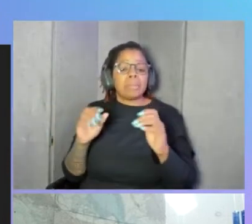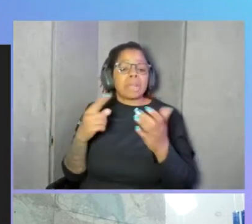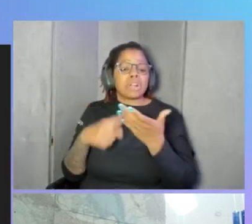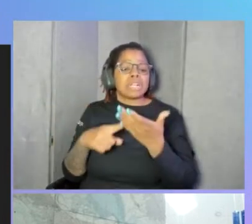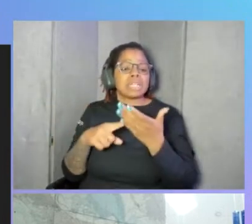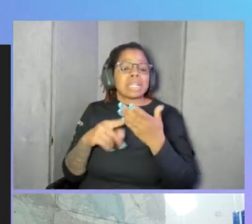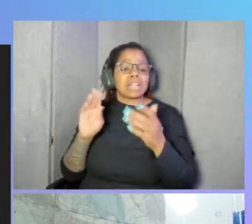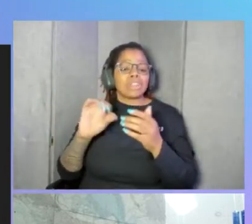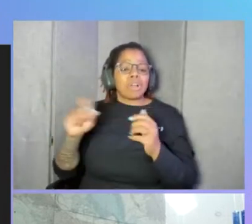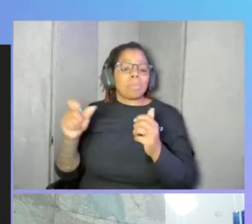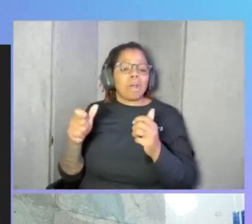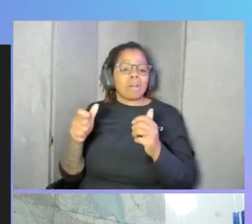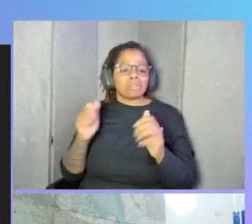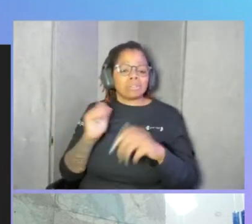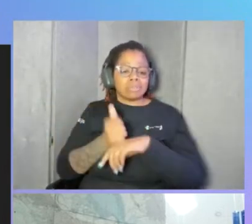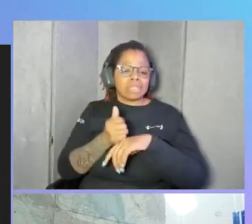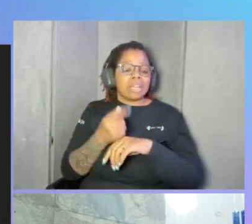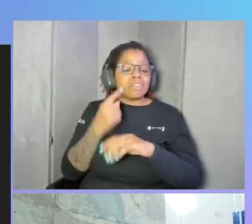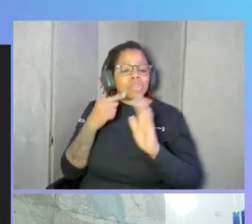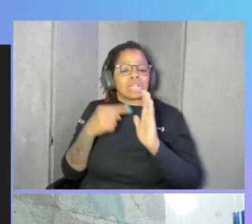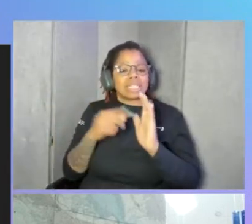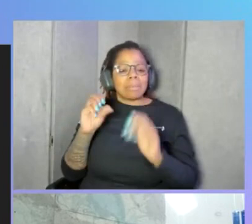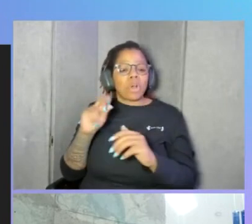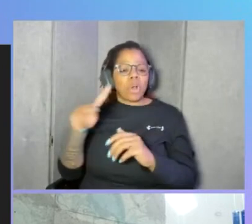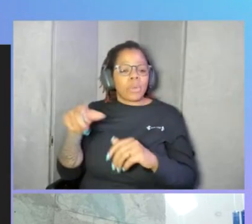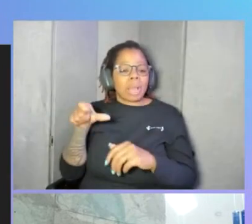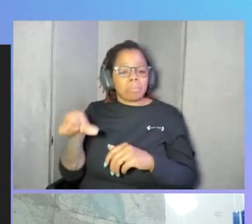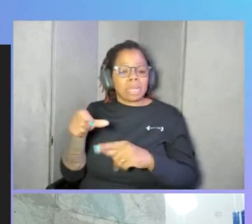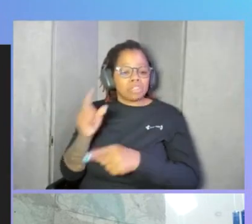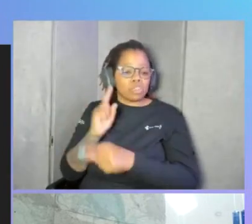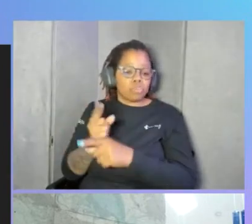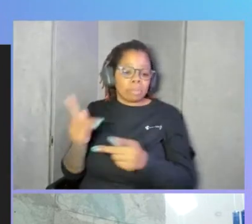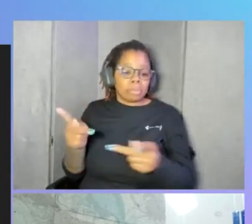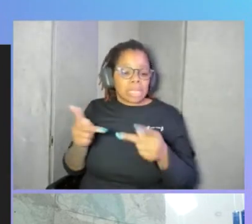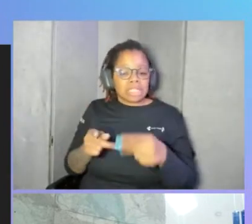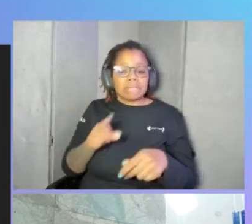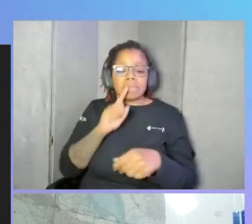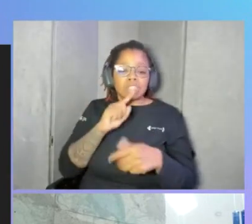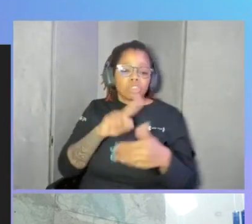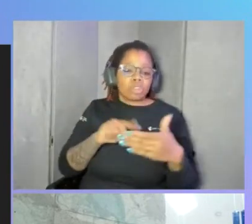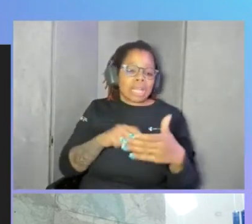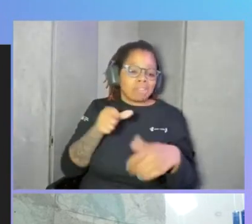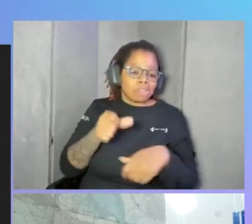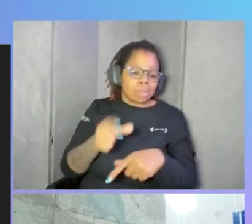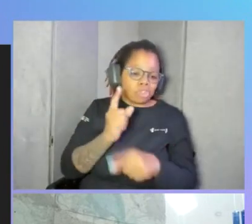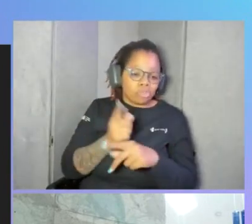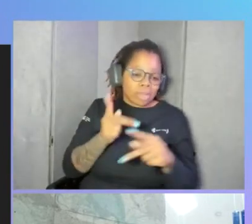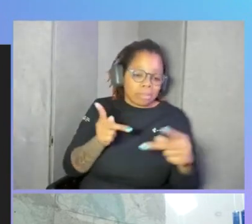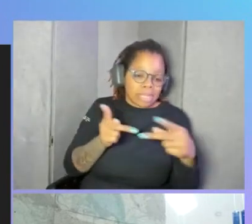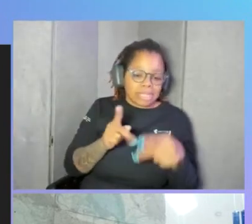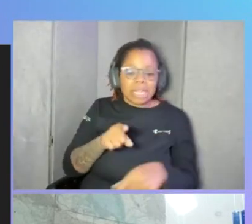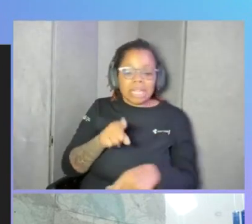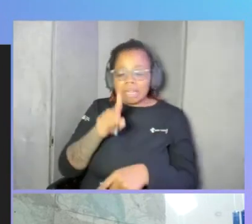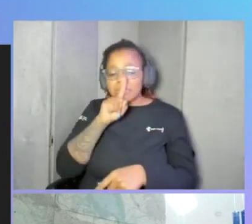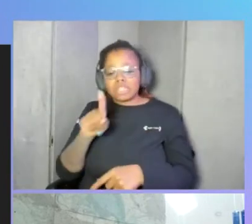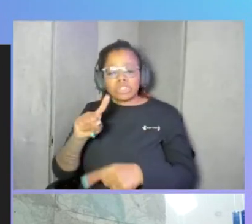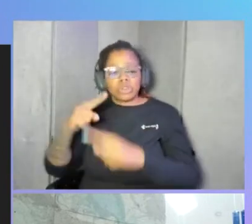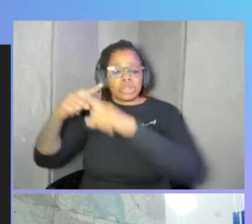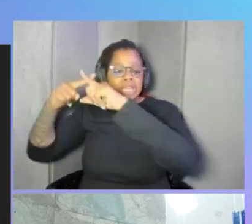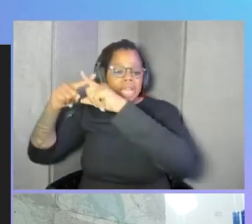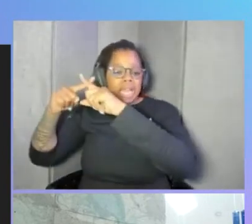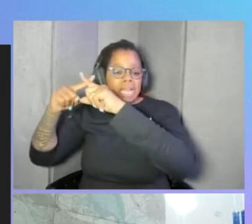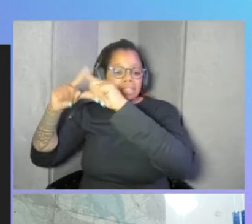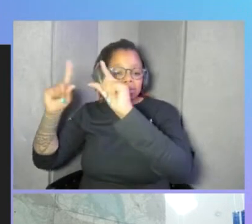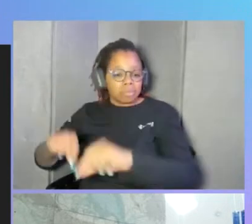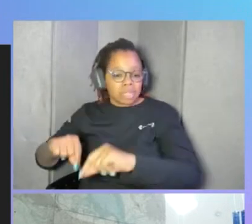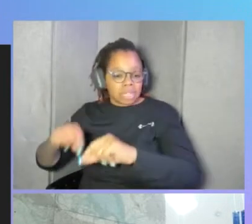for example. Make sure the OK button is in the right place. Make sure the cancel button is in the right place. Make sure the X close button is in